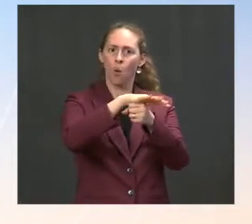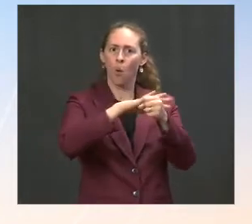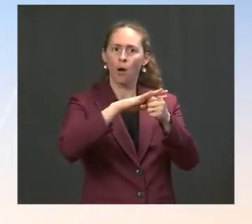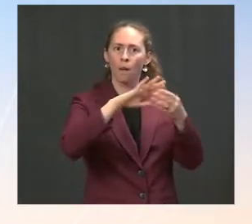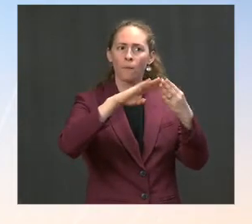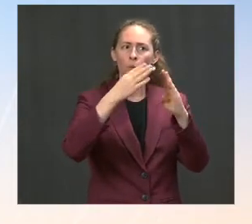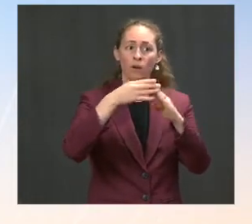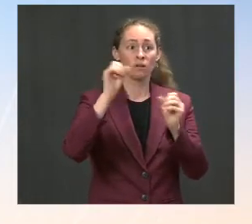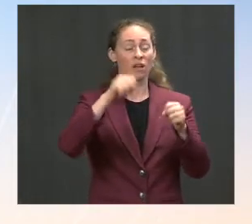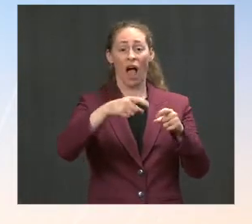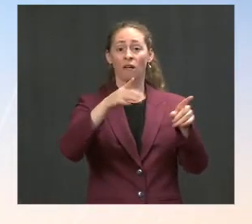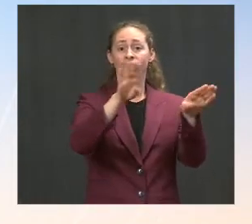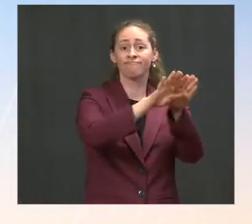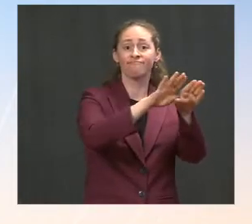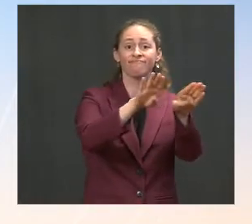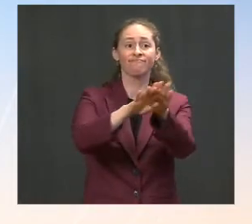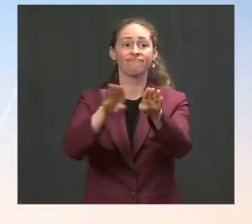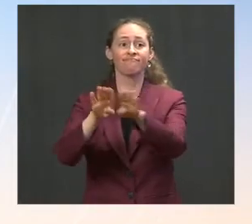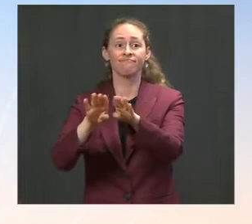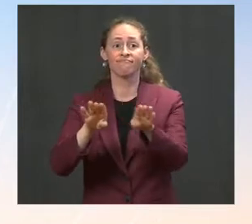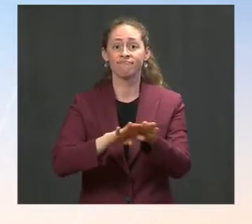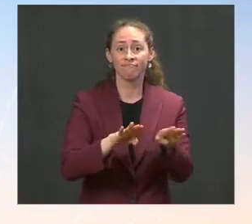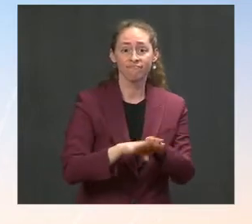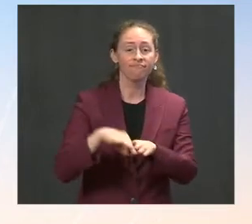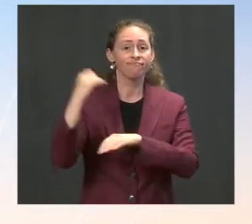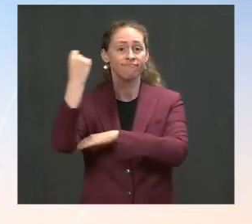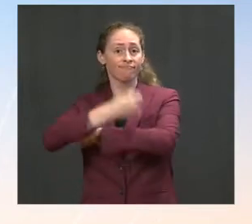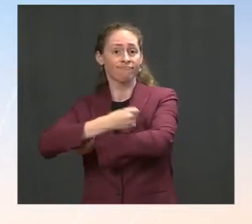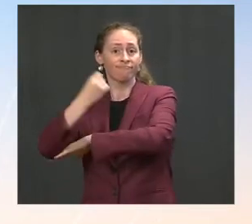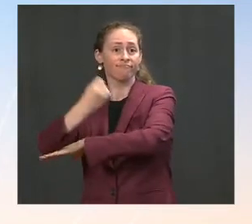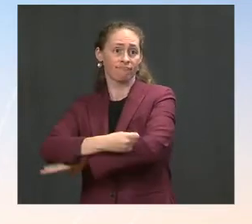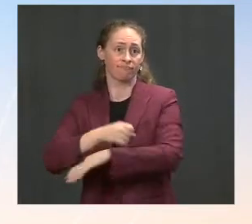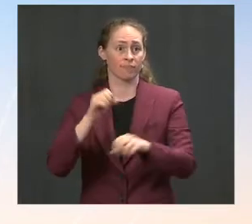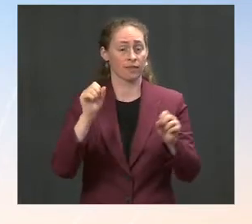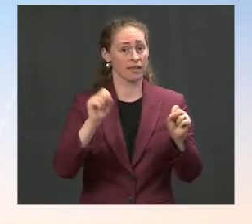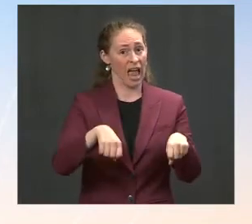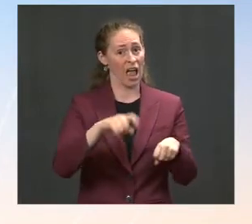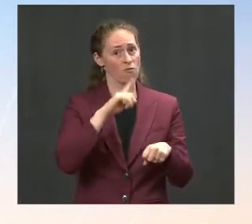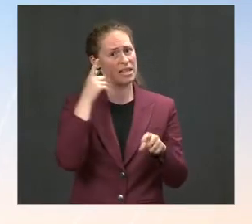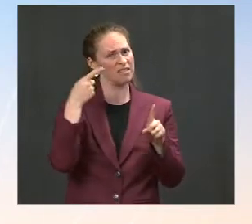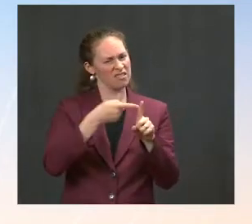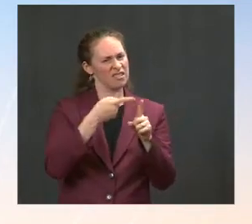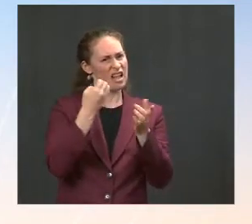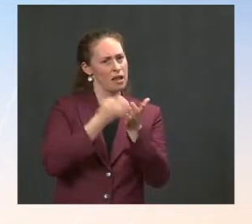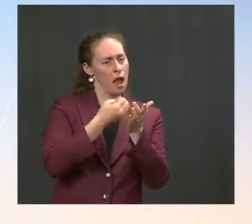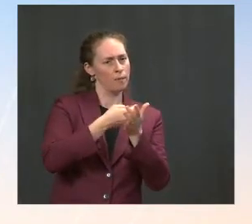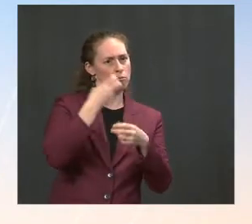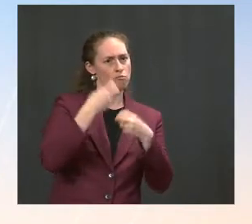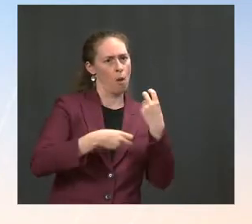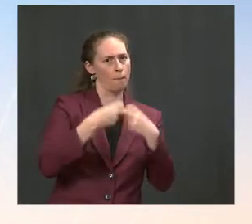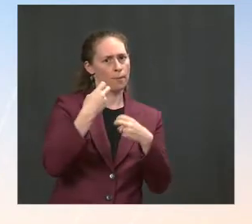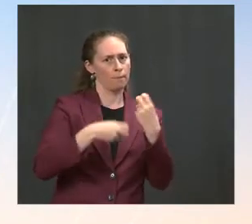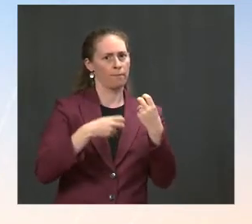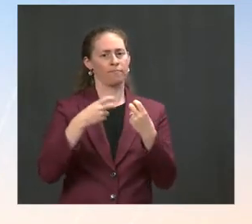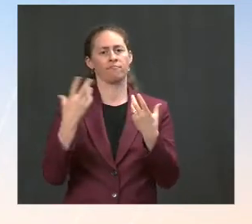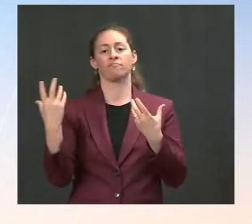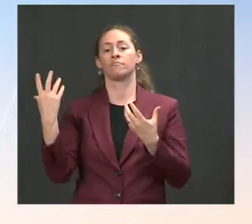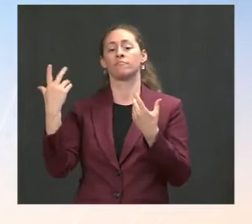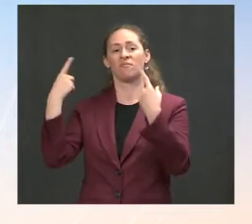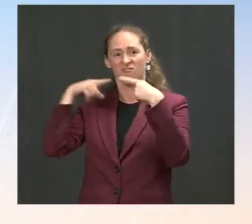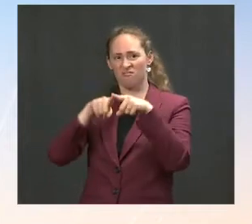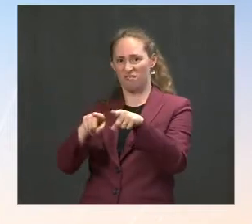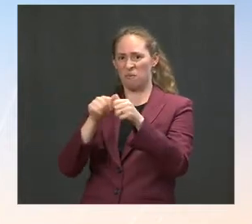shutdowns of different businesses. It's an economic issue as well. So of course, we work in close partnership with our neighbors, but